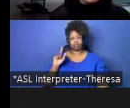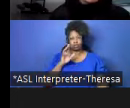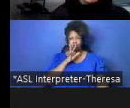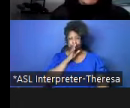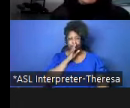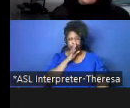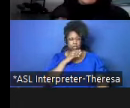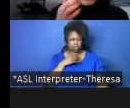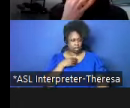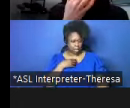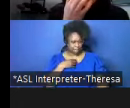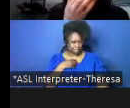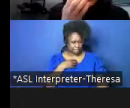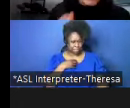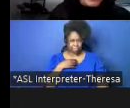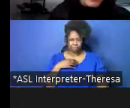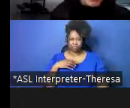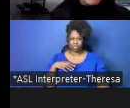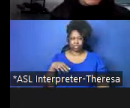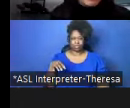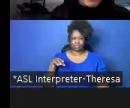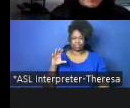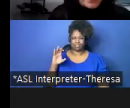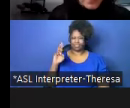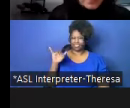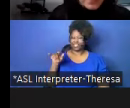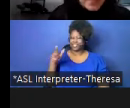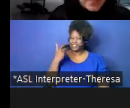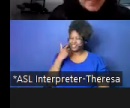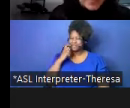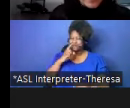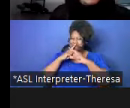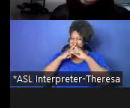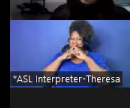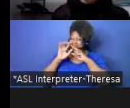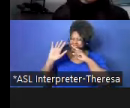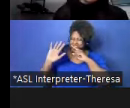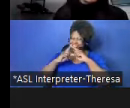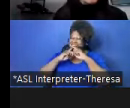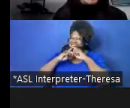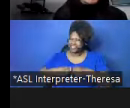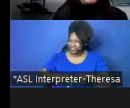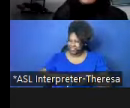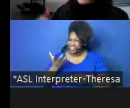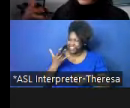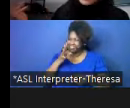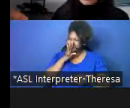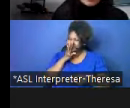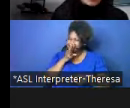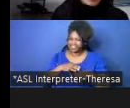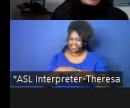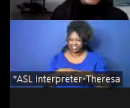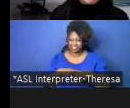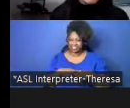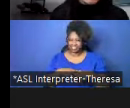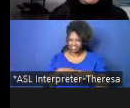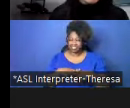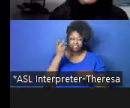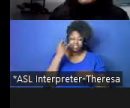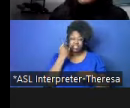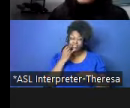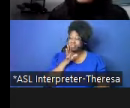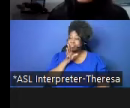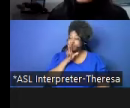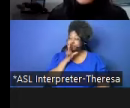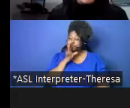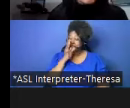And please feel free. Oh, you just went on mute. You can come off. And then, so you know, when you speak, just let us know